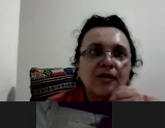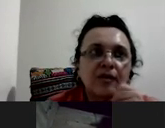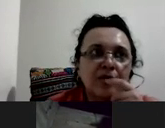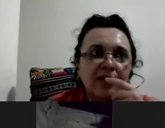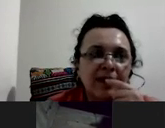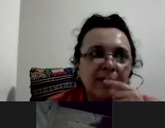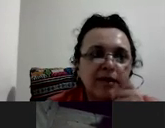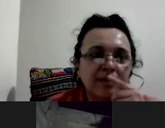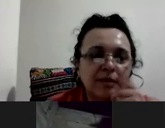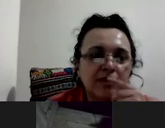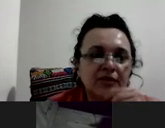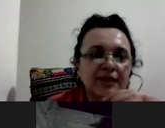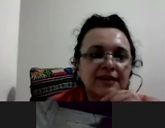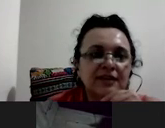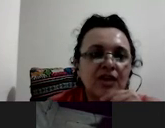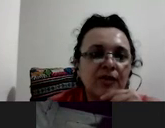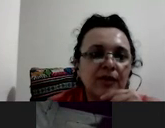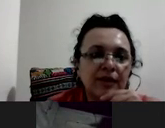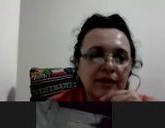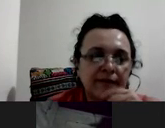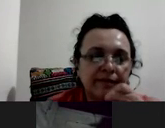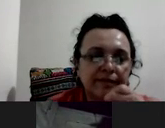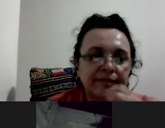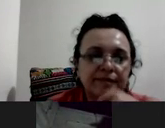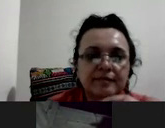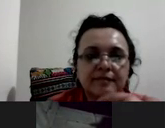Three. Con la lengua entre media de los dientes. Three.